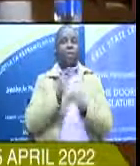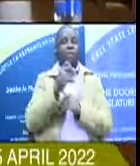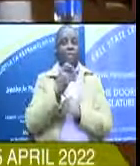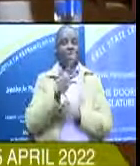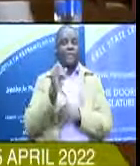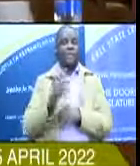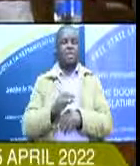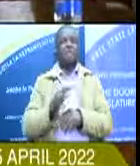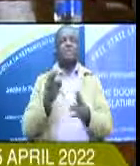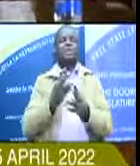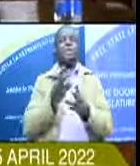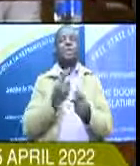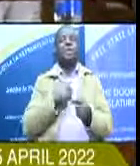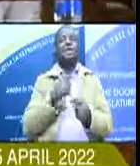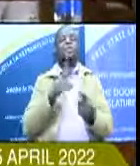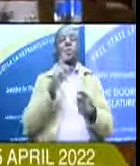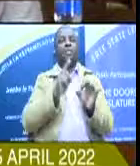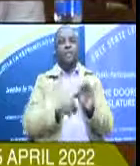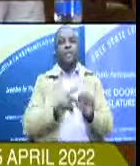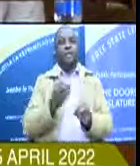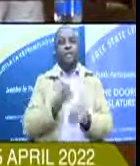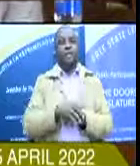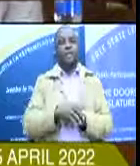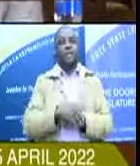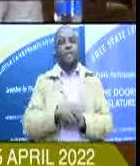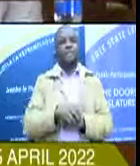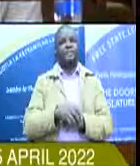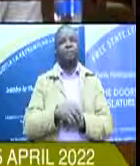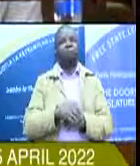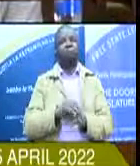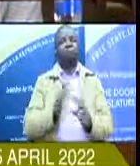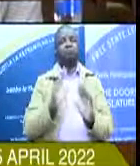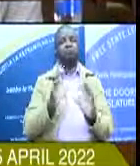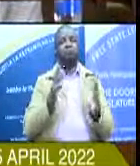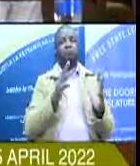the eligible population.